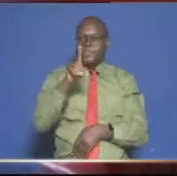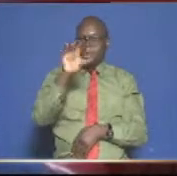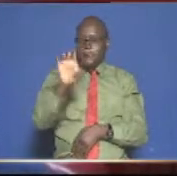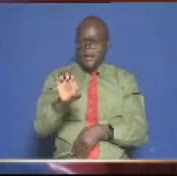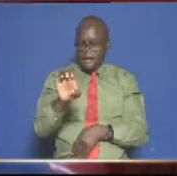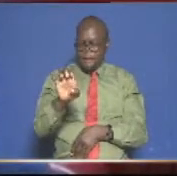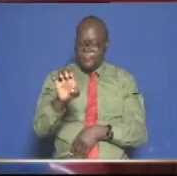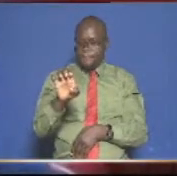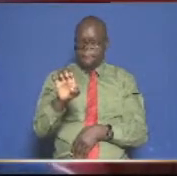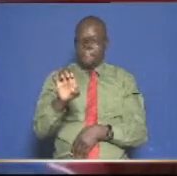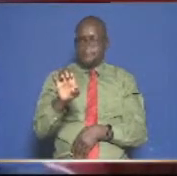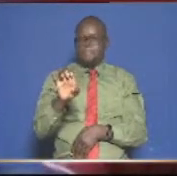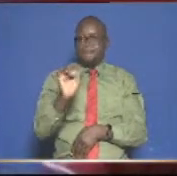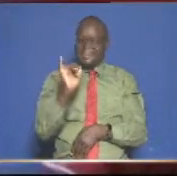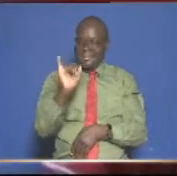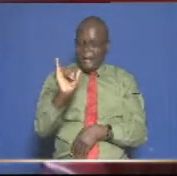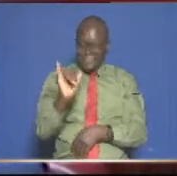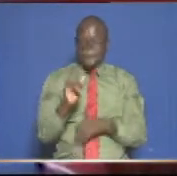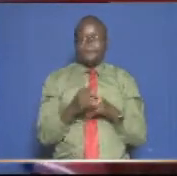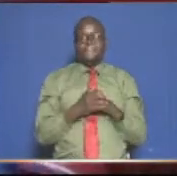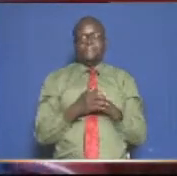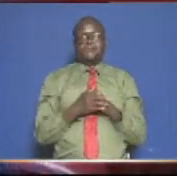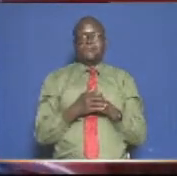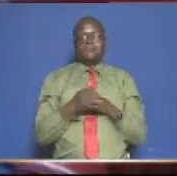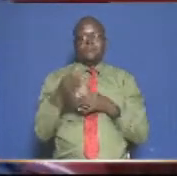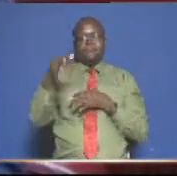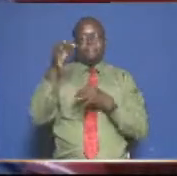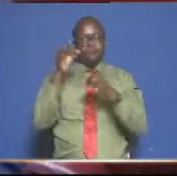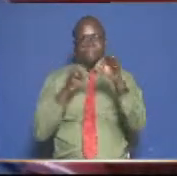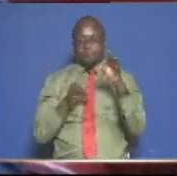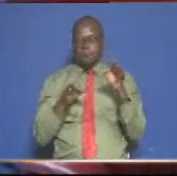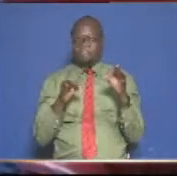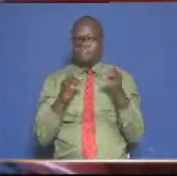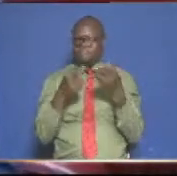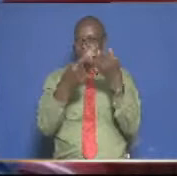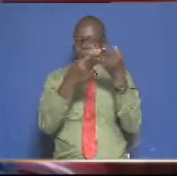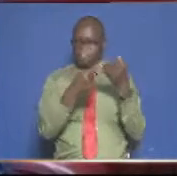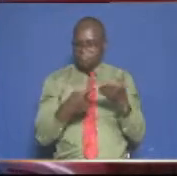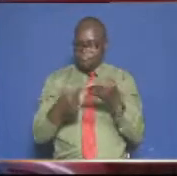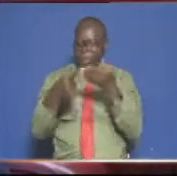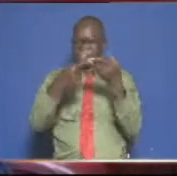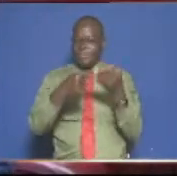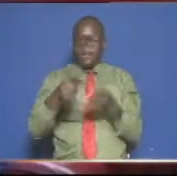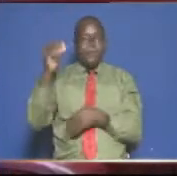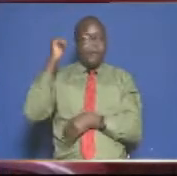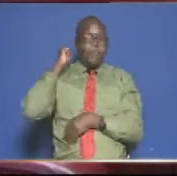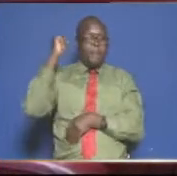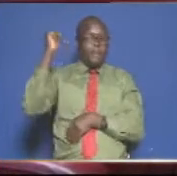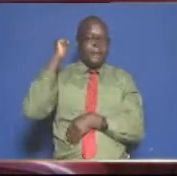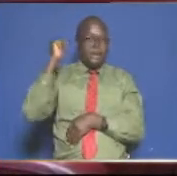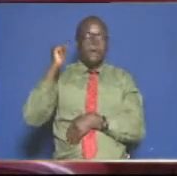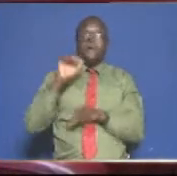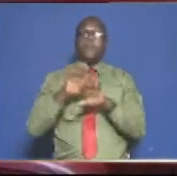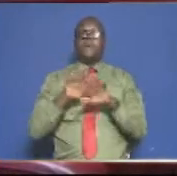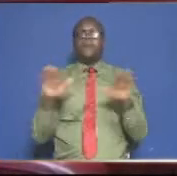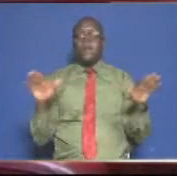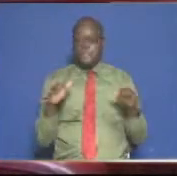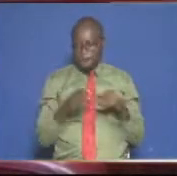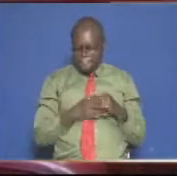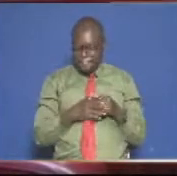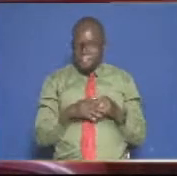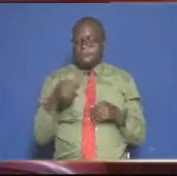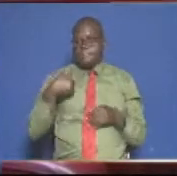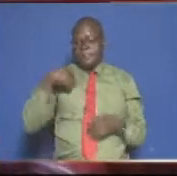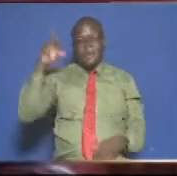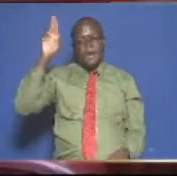accident, that his replacement was being discussed in the political corridor. And I